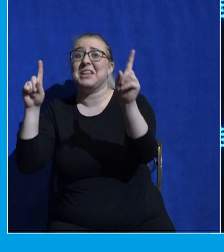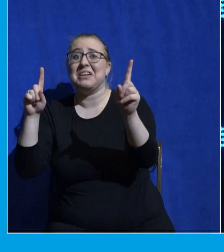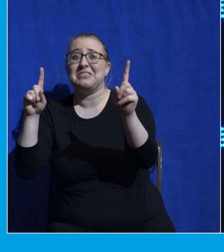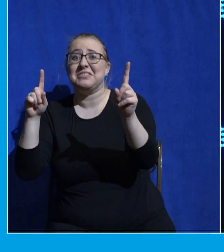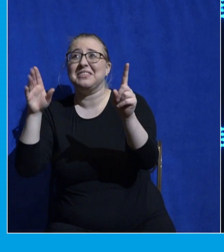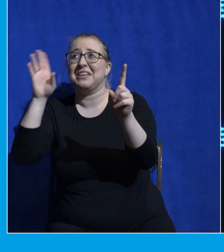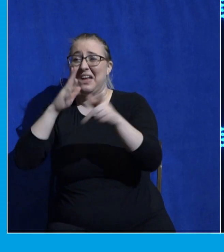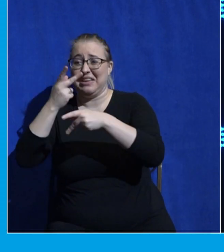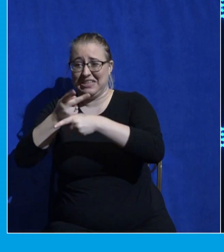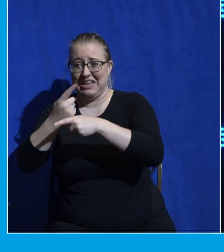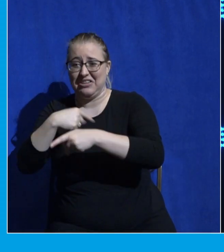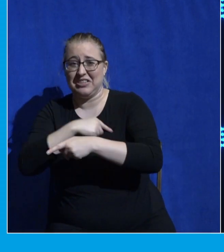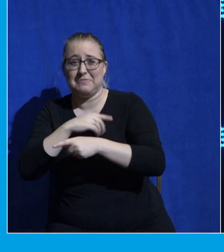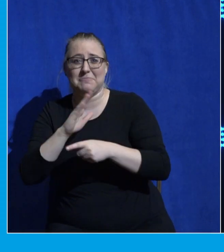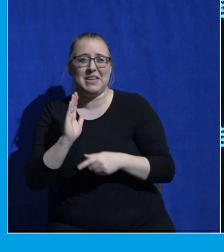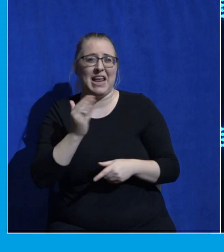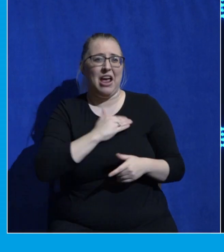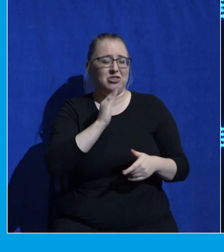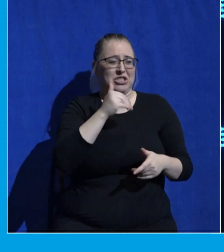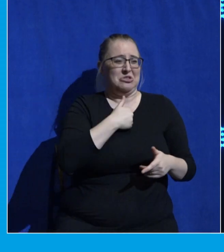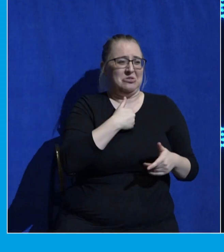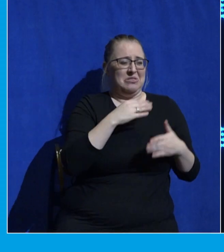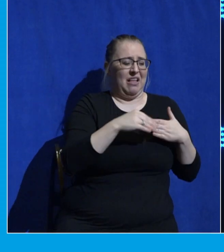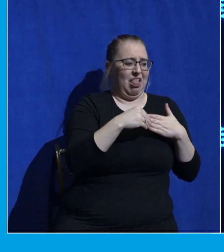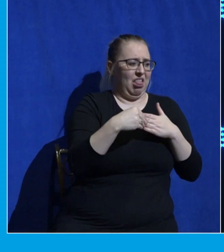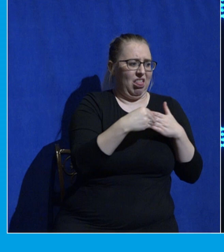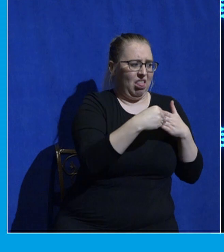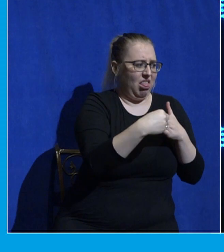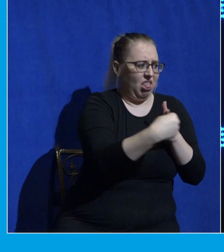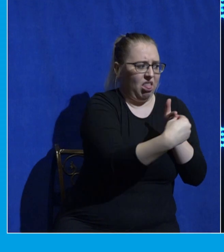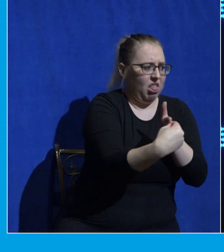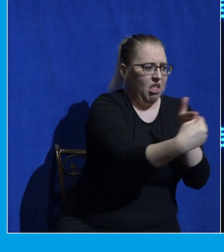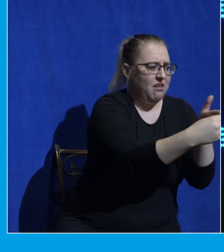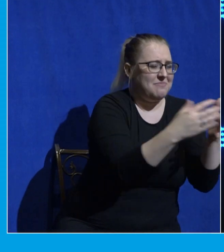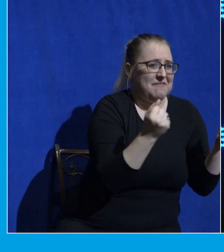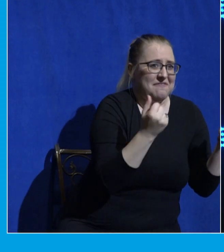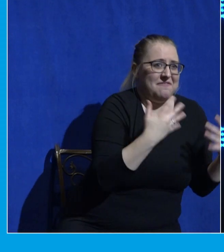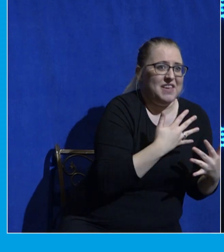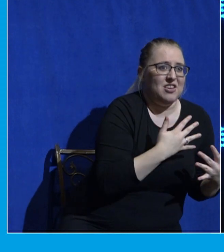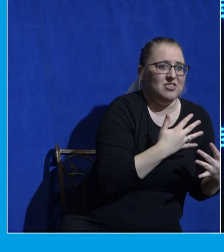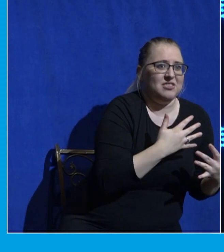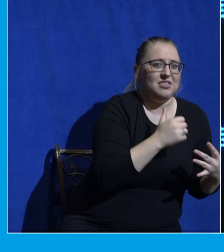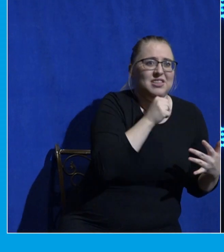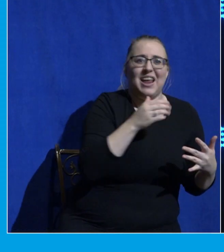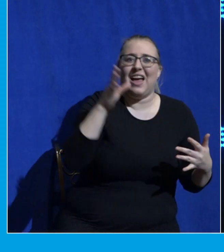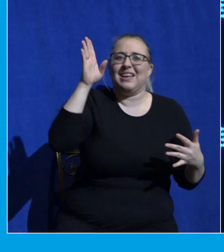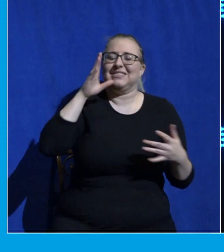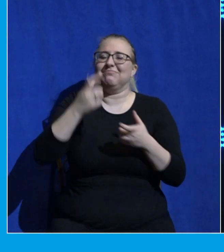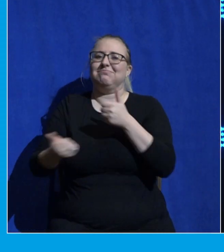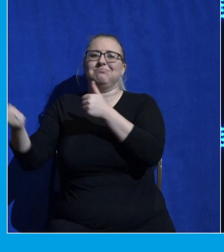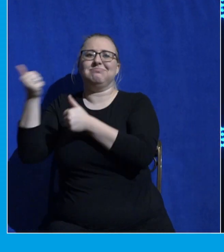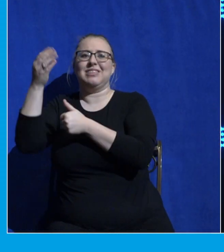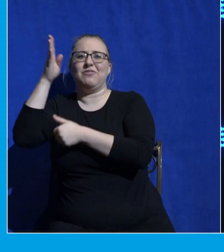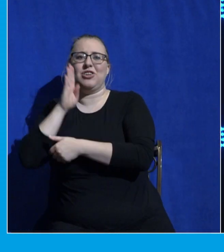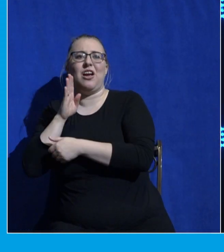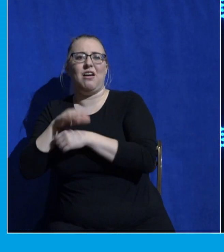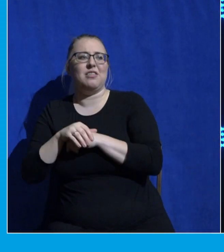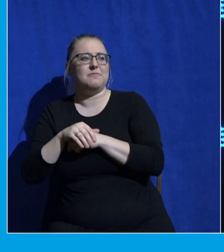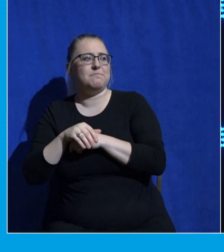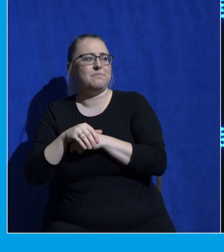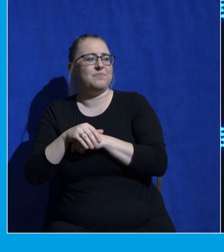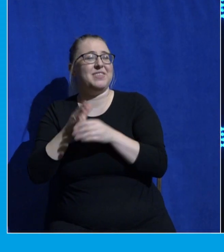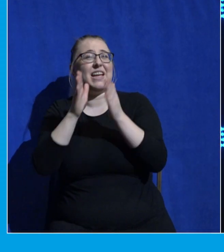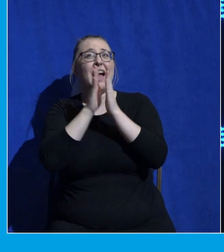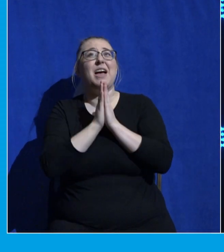are more shaped by our fears than by the sovereign God of heaven. And I pray that the Spirit will ride into your lives